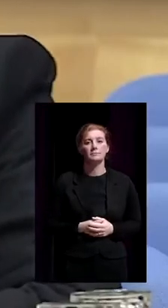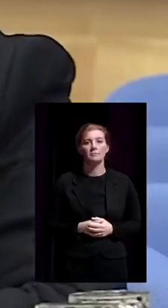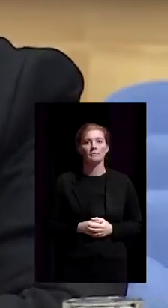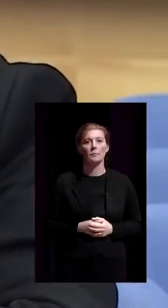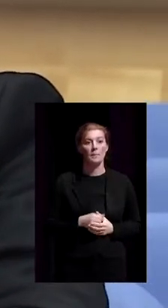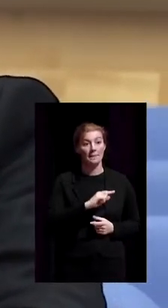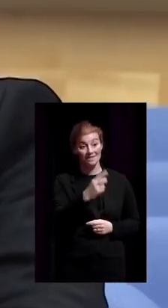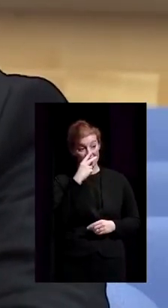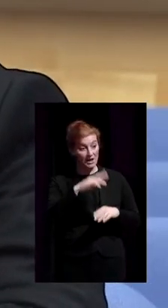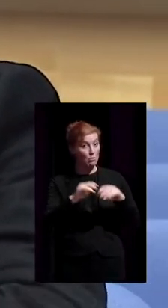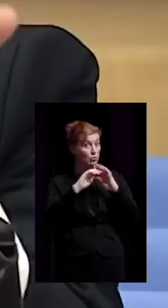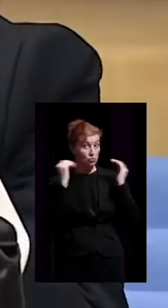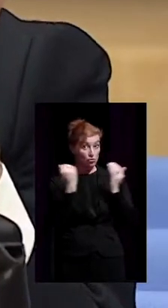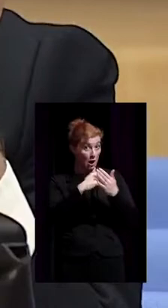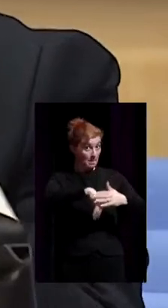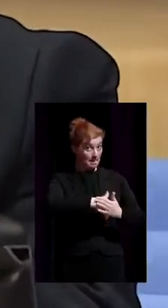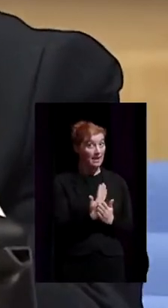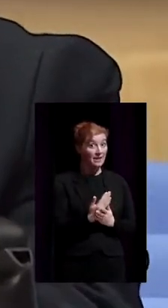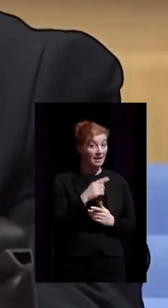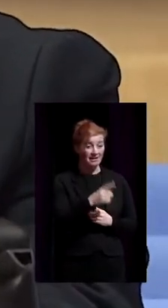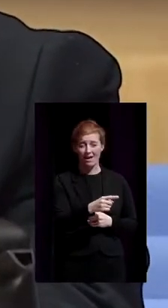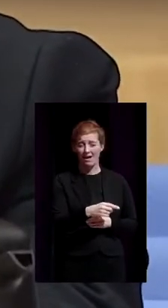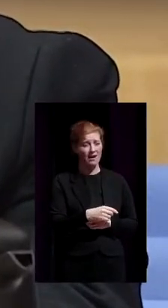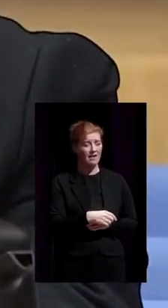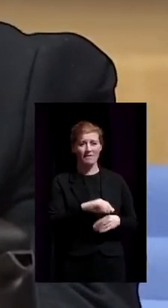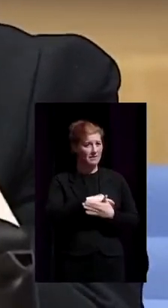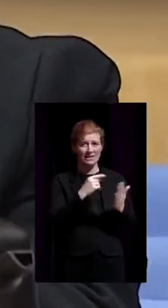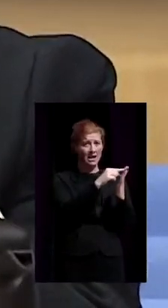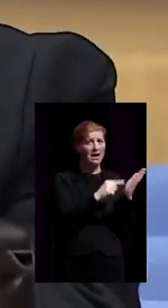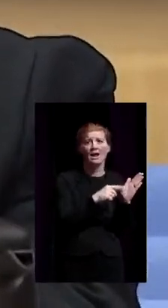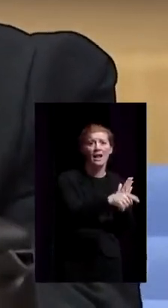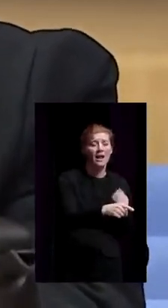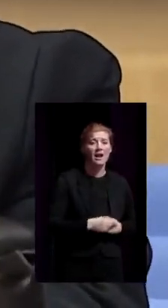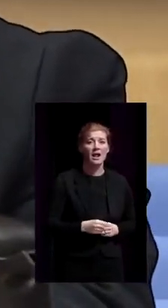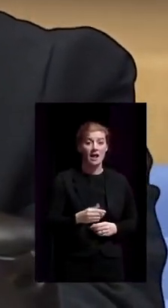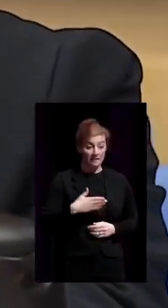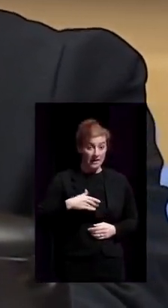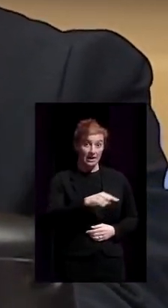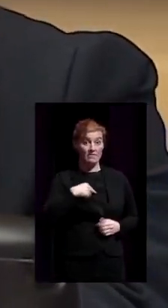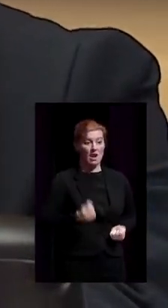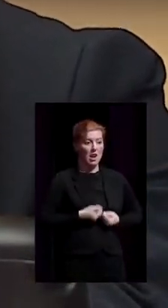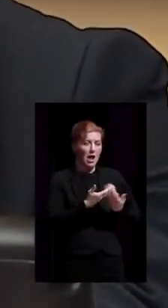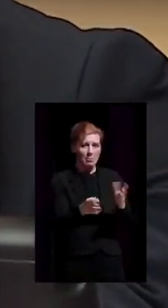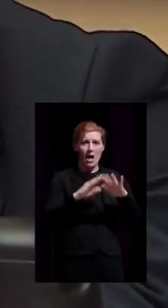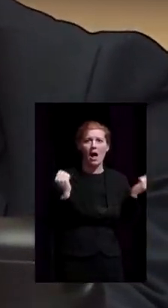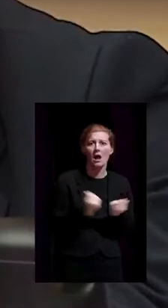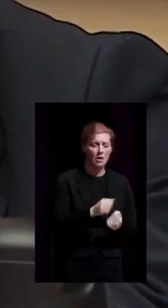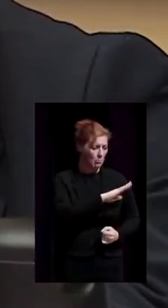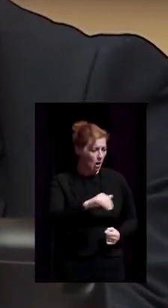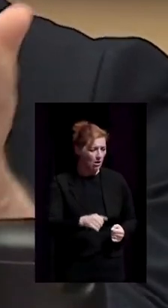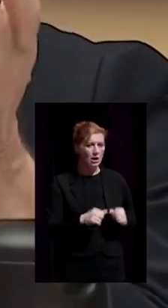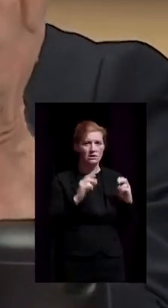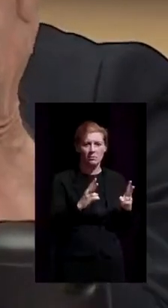And then get onto social media. This is the Wild West. Do we want to leave everything, our children as